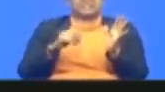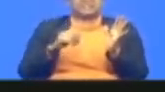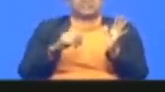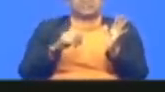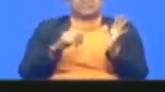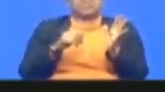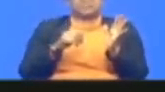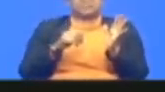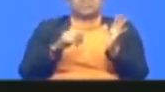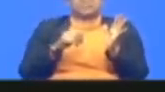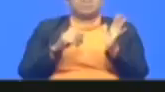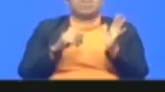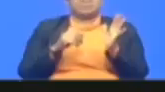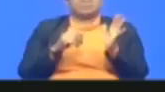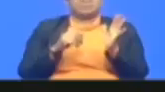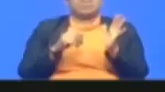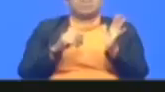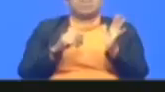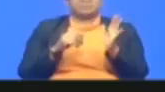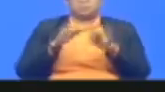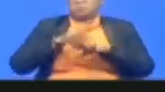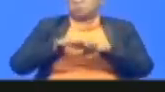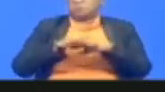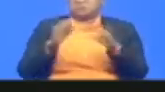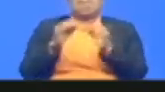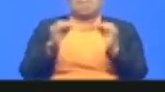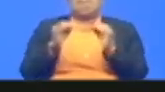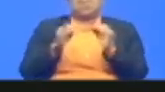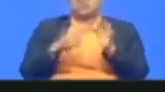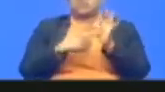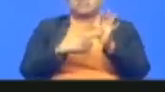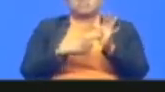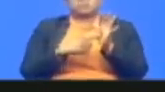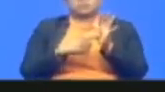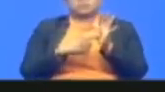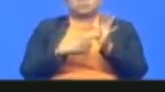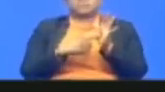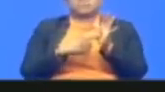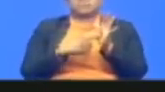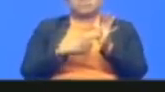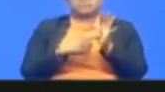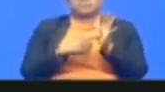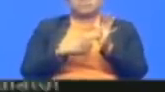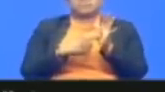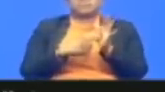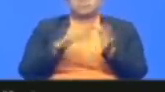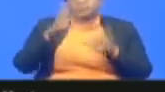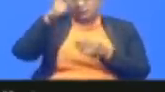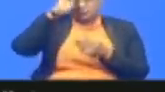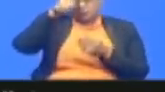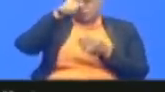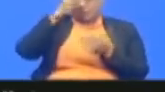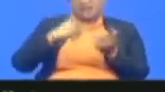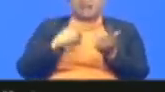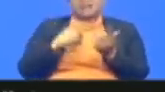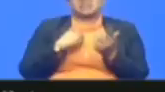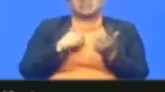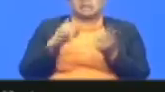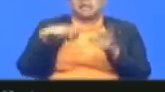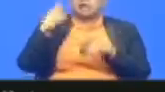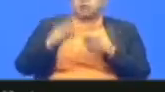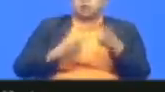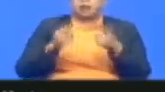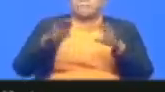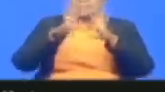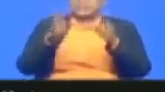and ill-founded. For instance, for example, Mr. Speaker, Bungoma has an annual budget of